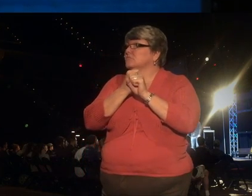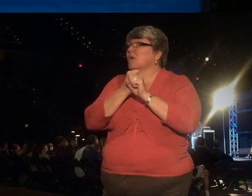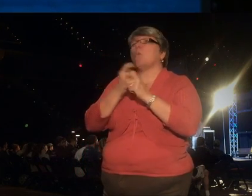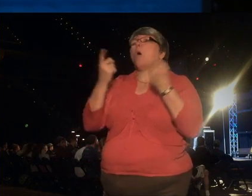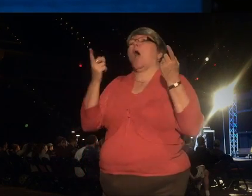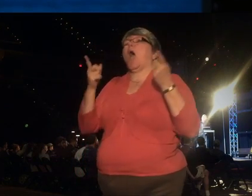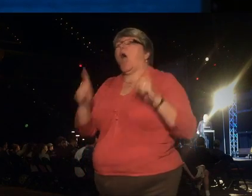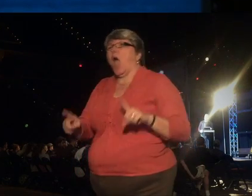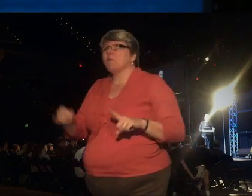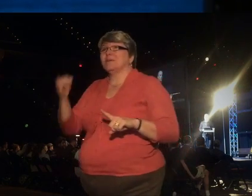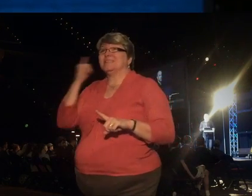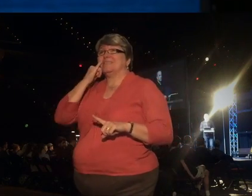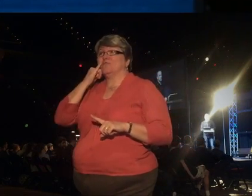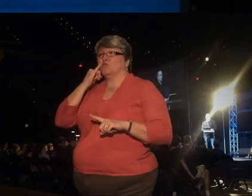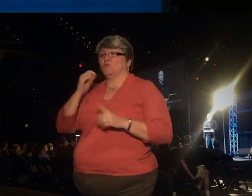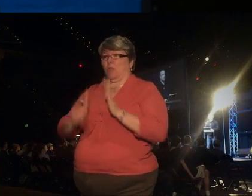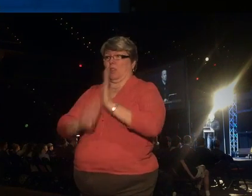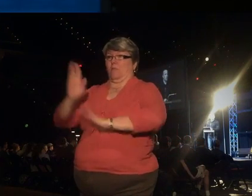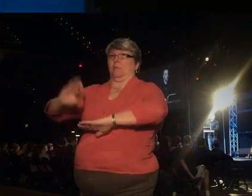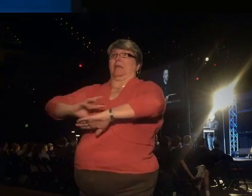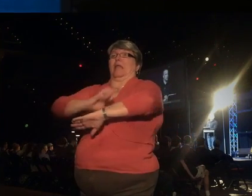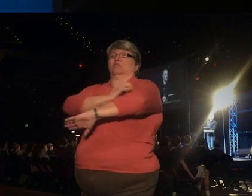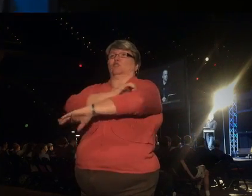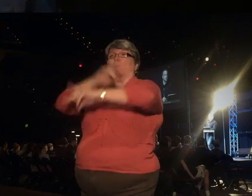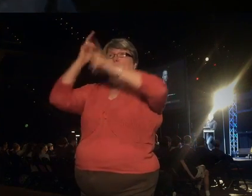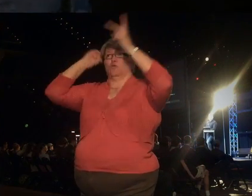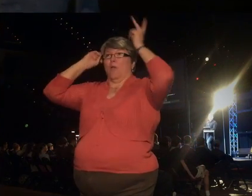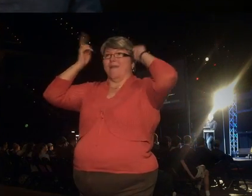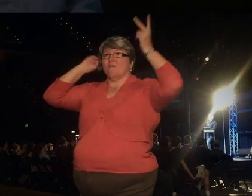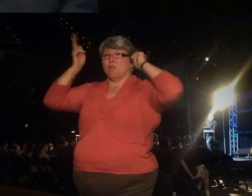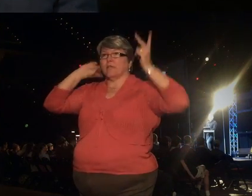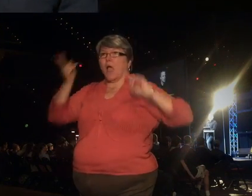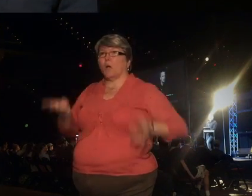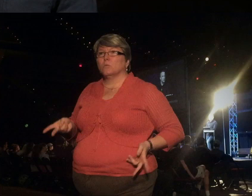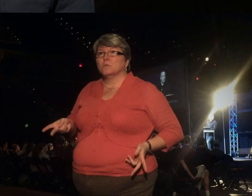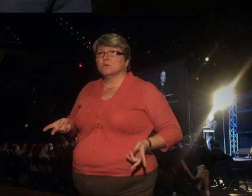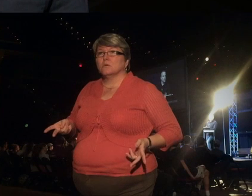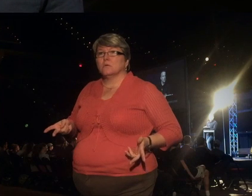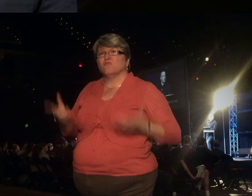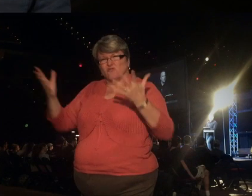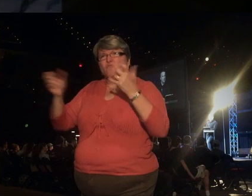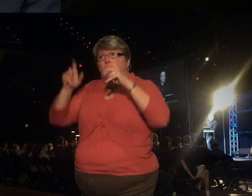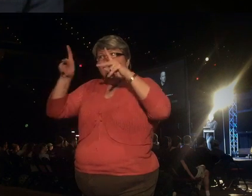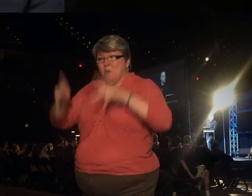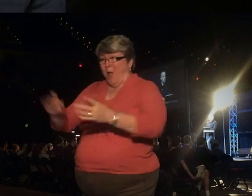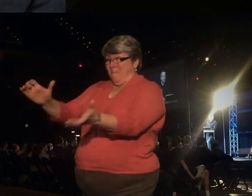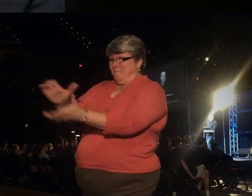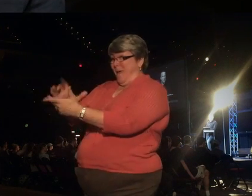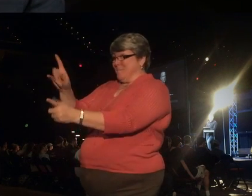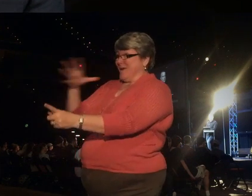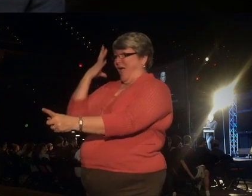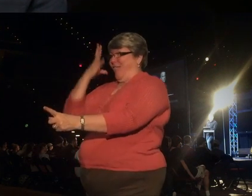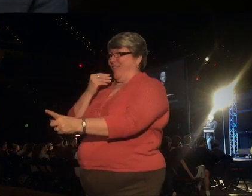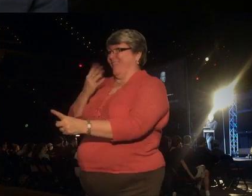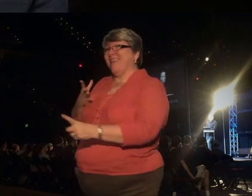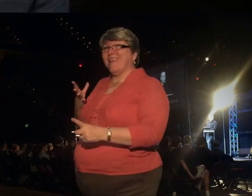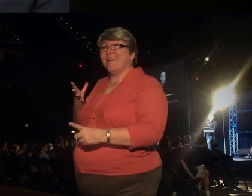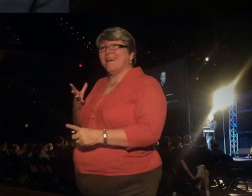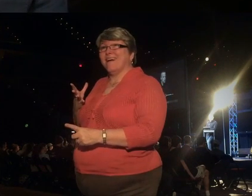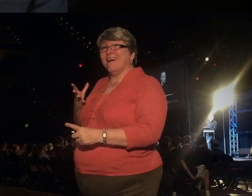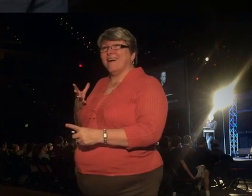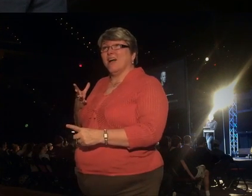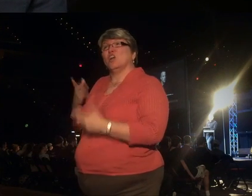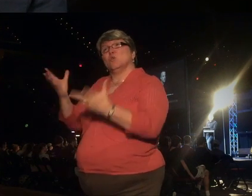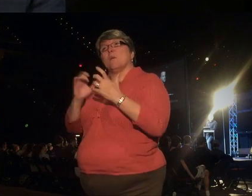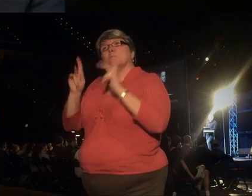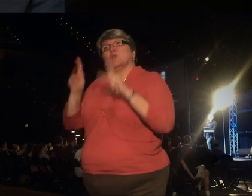What happens if you get cancer and all your hair falls out? Do you want someone who married you because you're so hot? Or do you